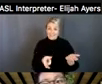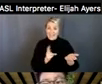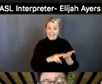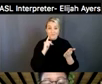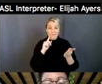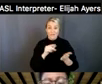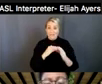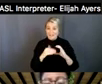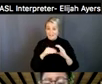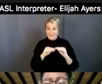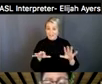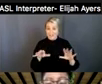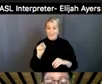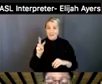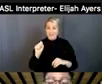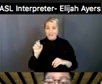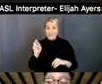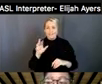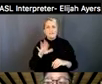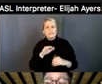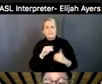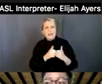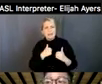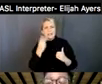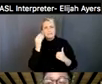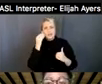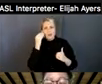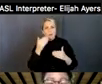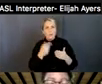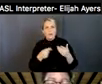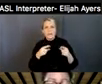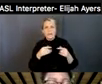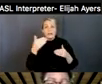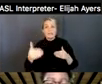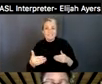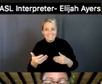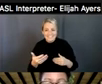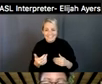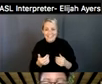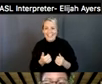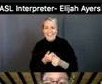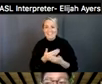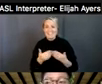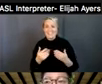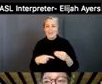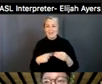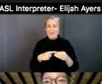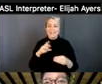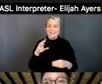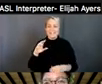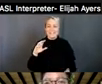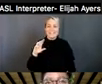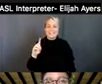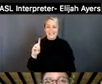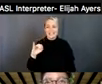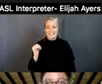been asking, like, how do I find out what's happening next? Everything about the Design Justice Network is going to